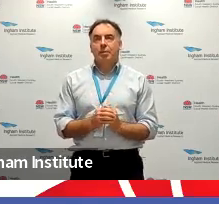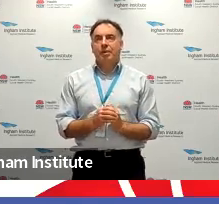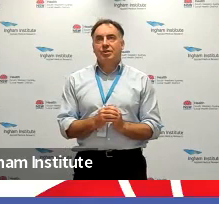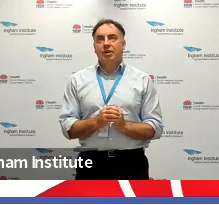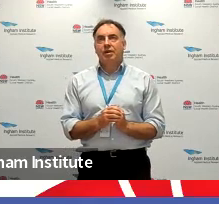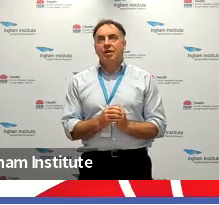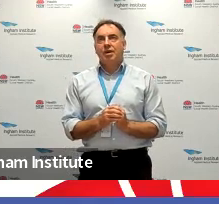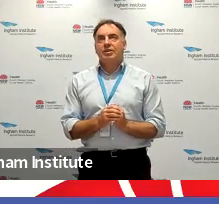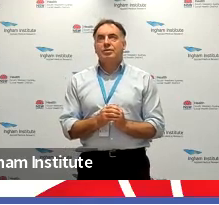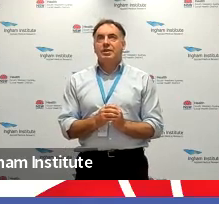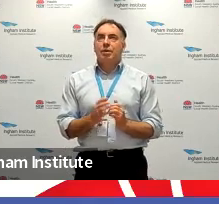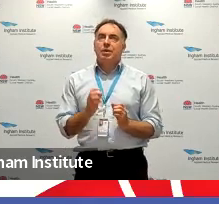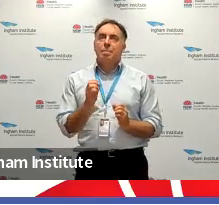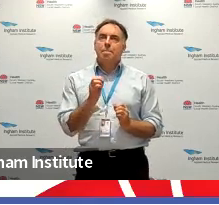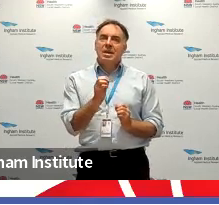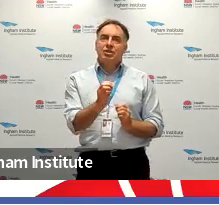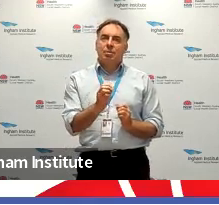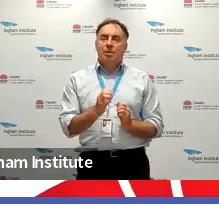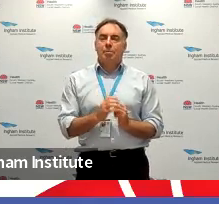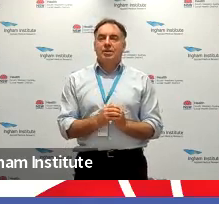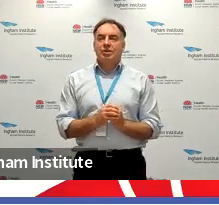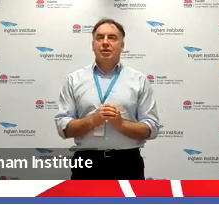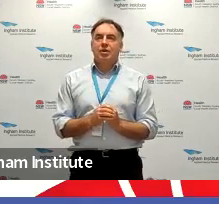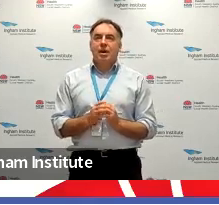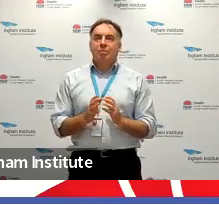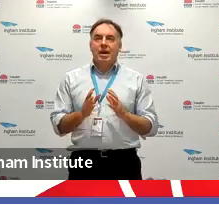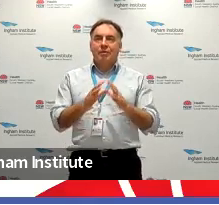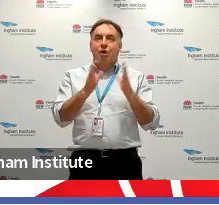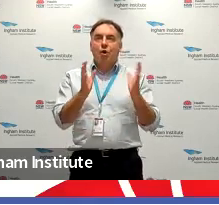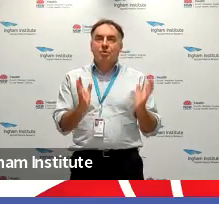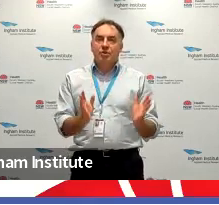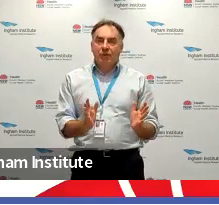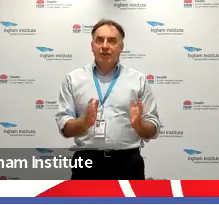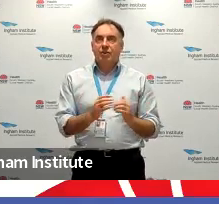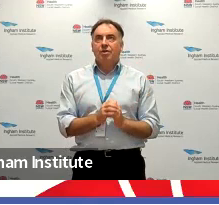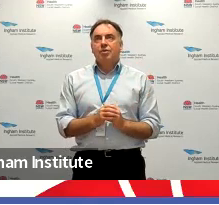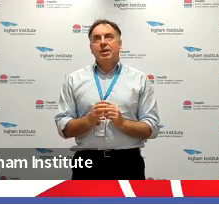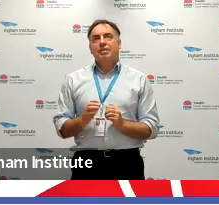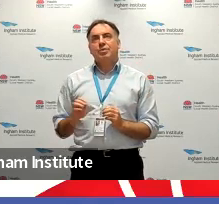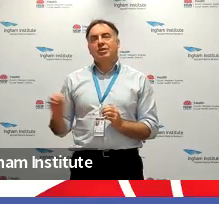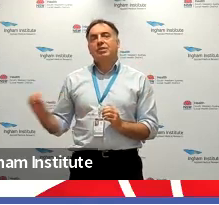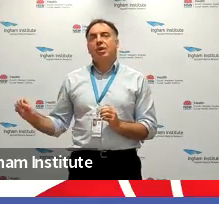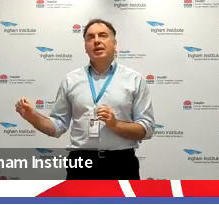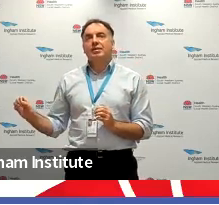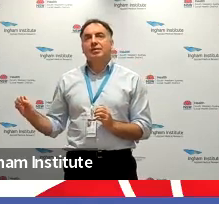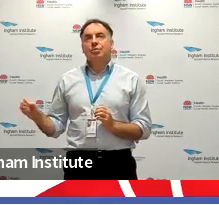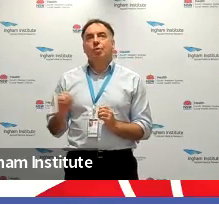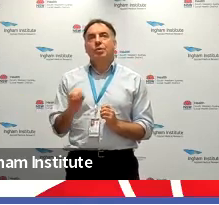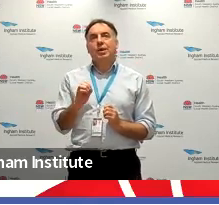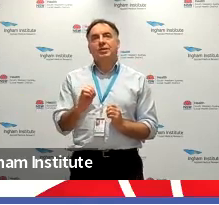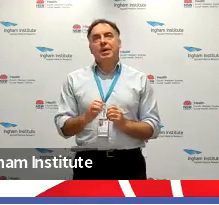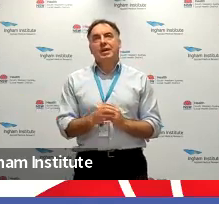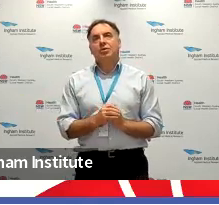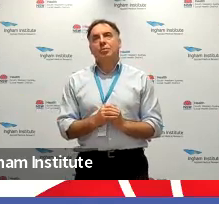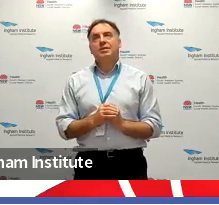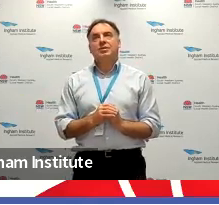woman's blood pressure. And this means when we measure blood pressure and we have an observation, we have to actually relate it to what we